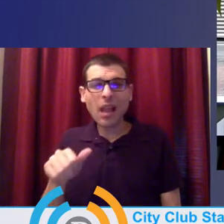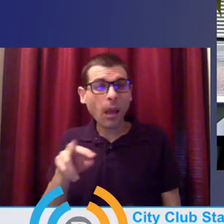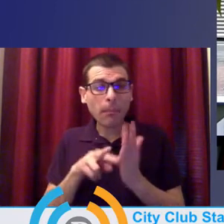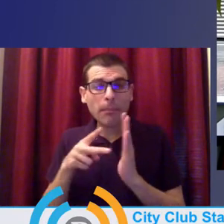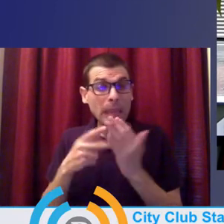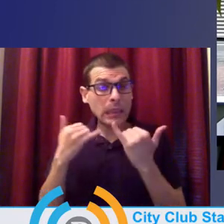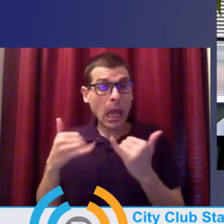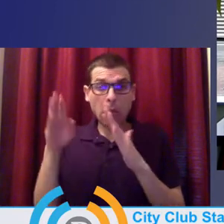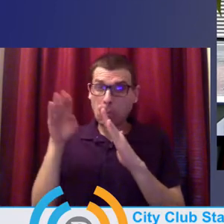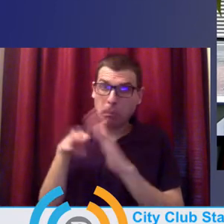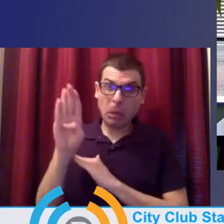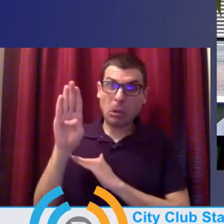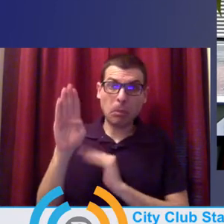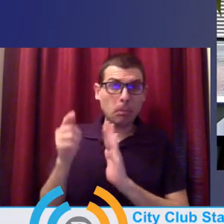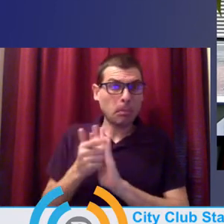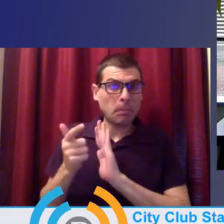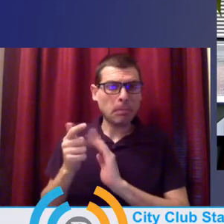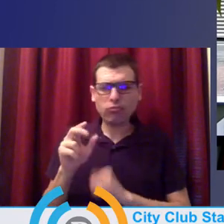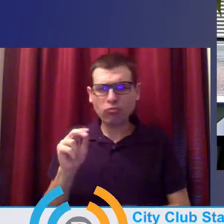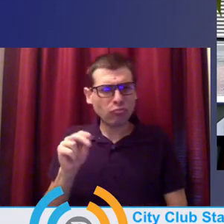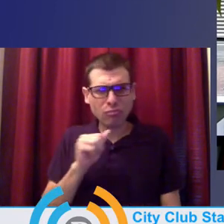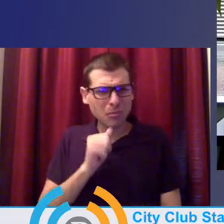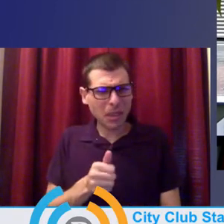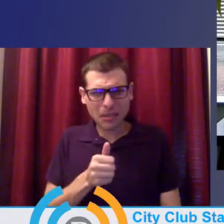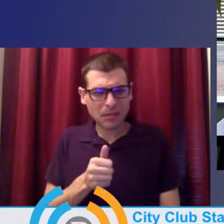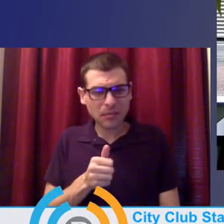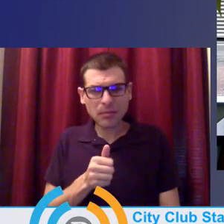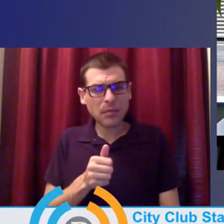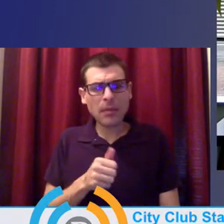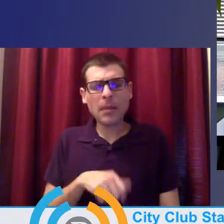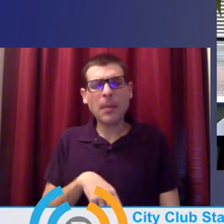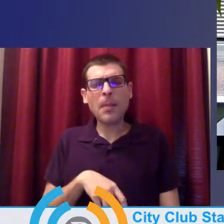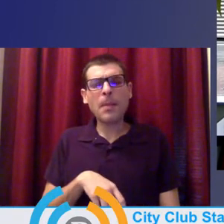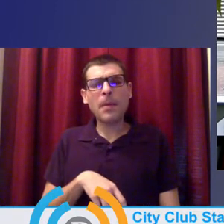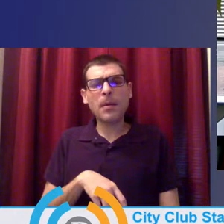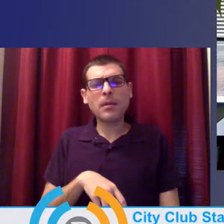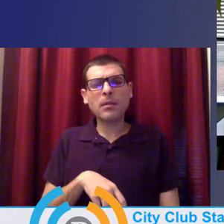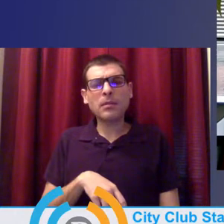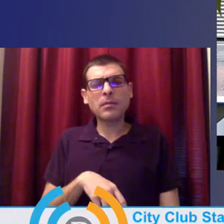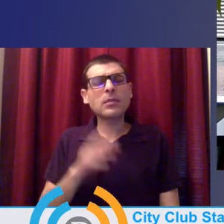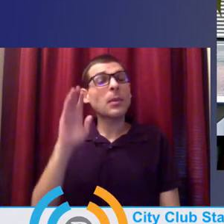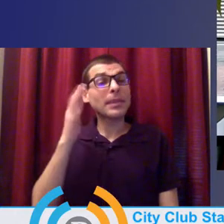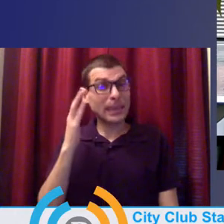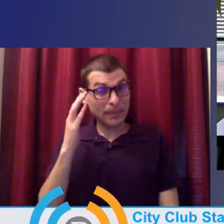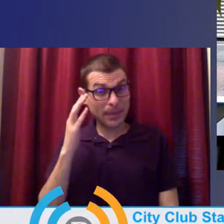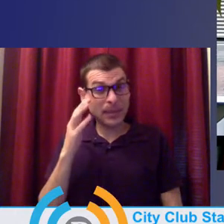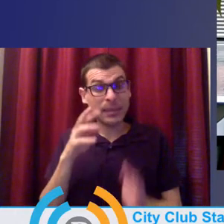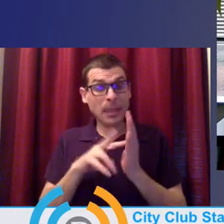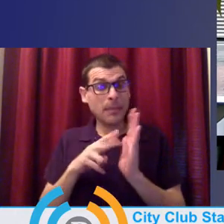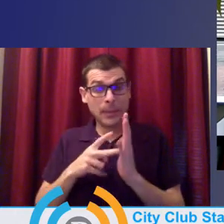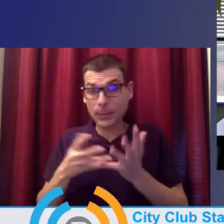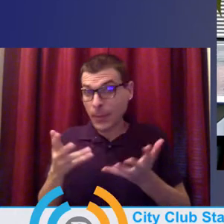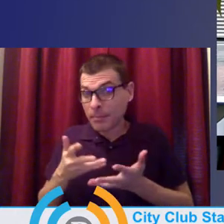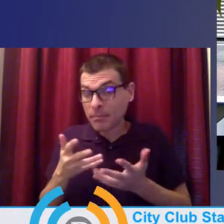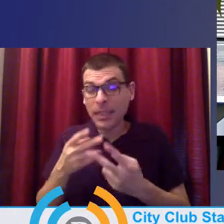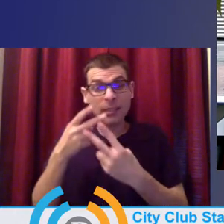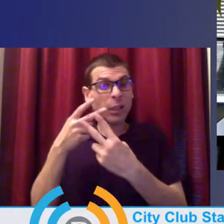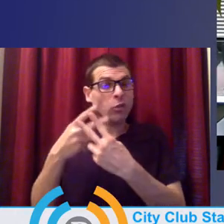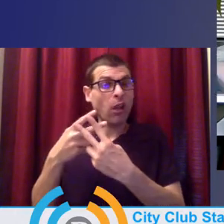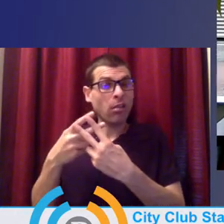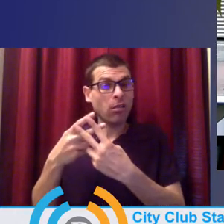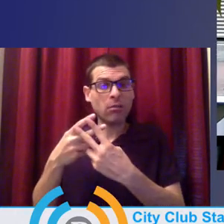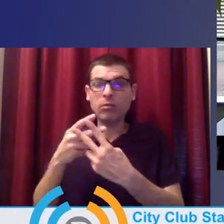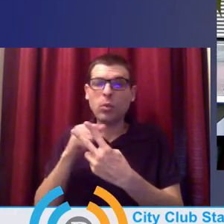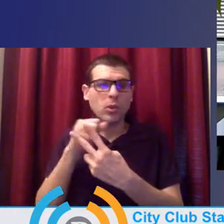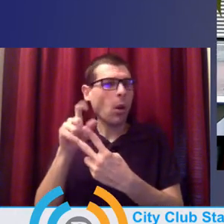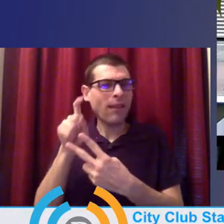is, I would say, shows us that jail being one piece of it, again, we need to focus on the other areas. We